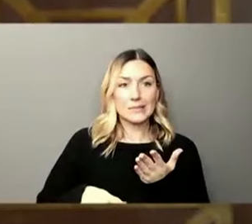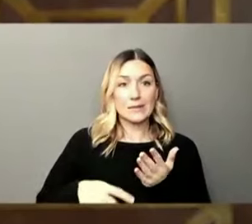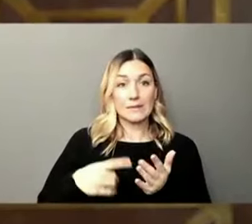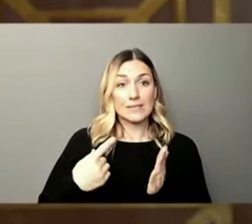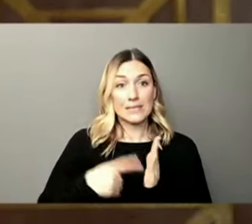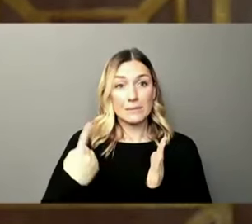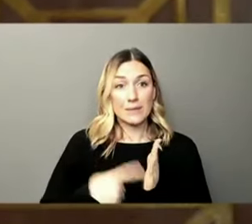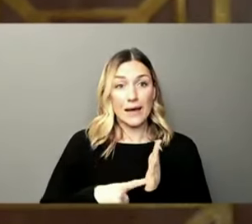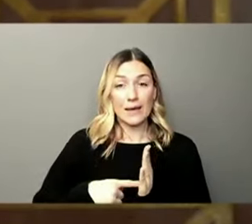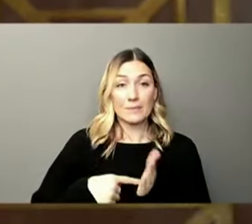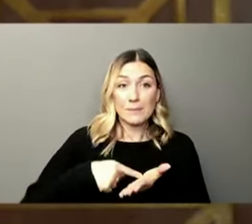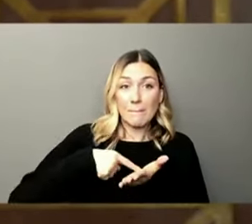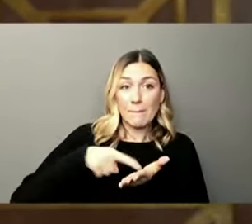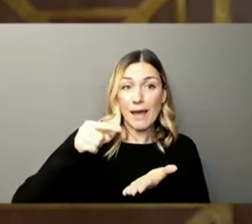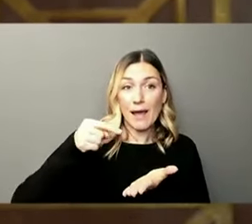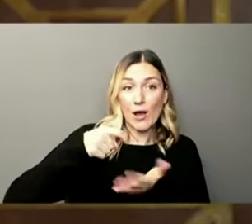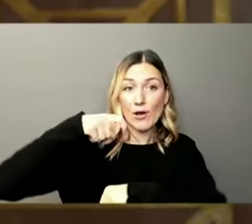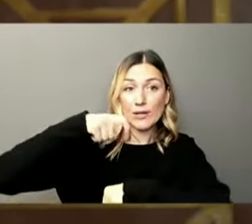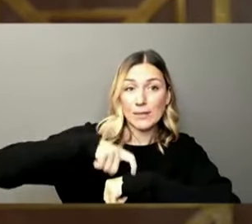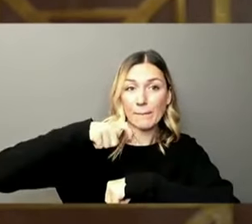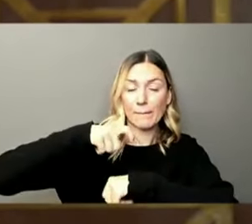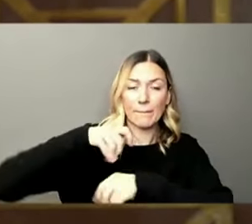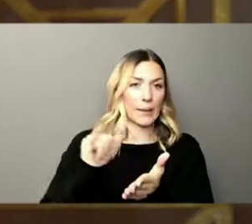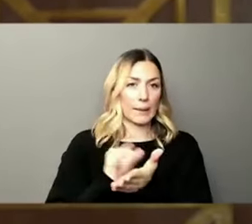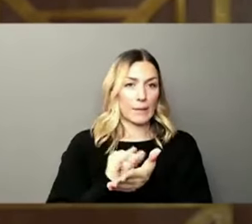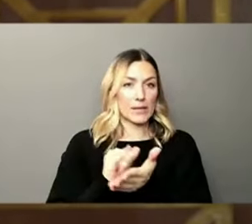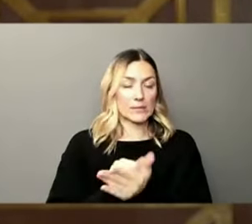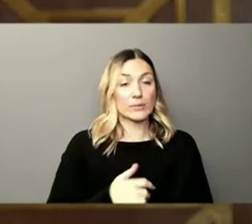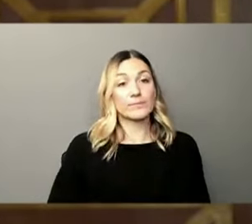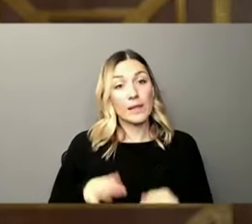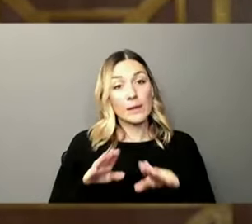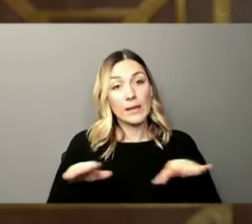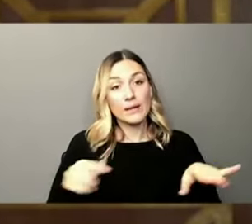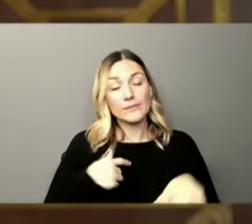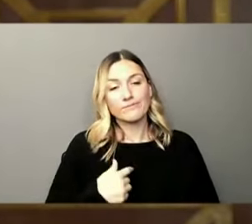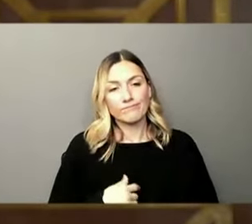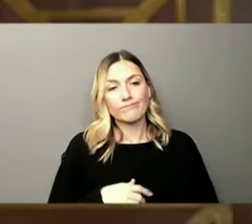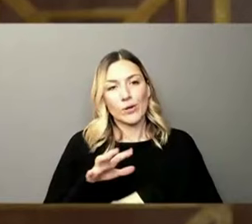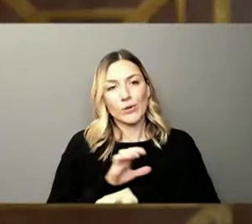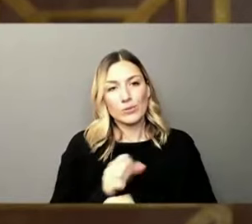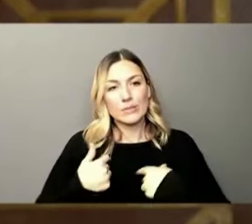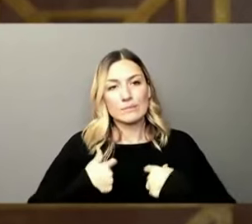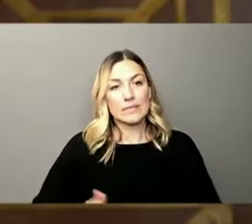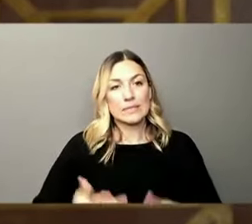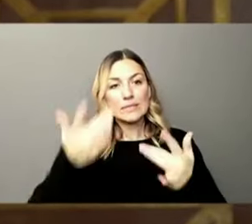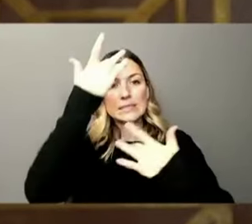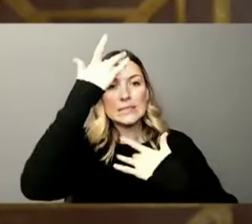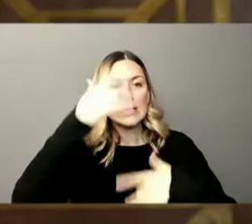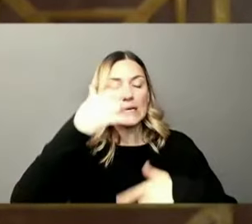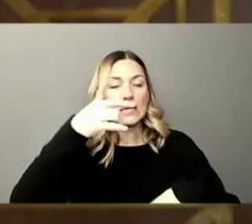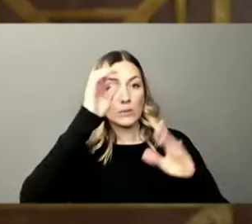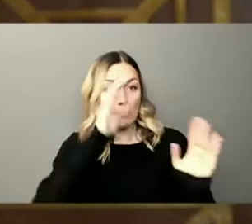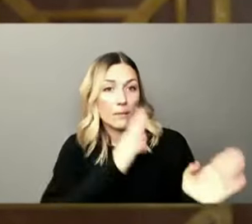time. My kids have grown accustomed to me being sick. We plan things around how I feel and my energy